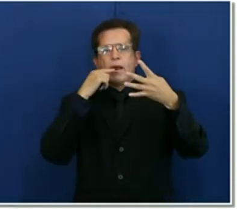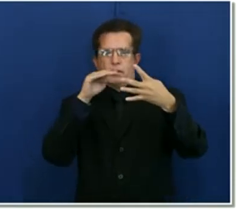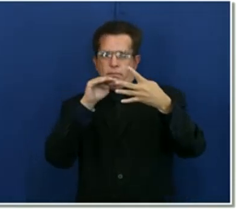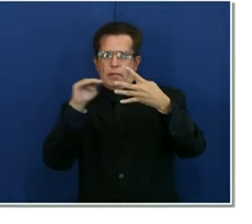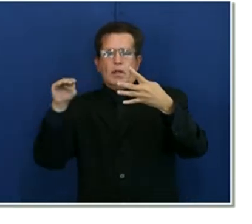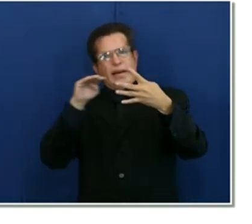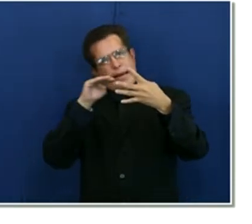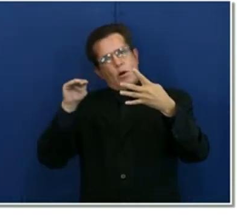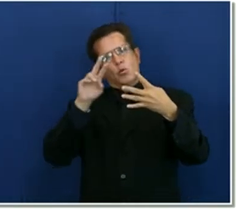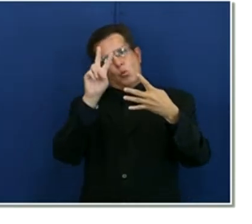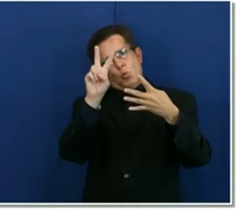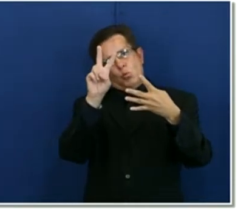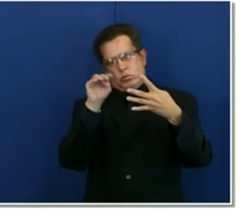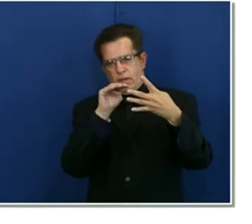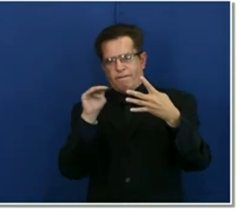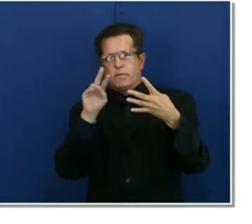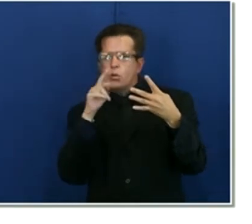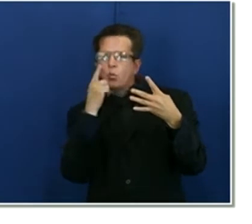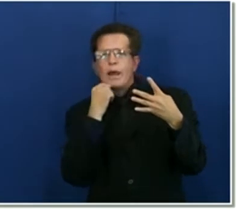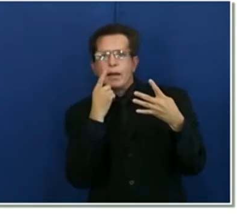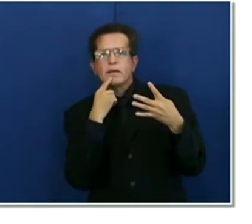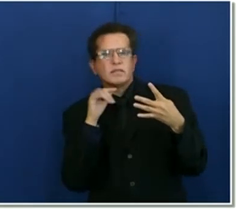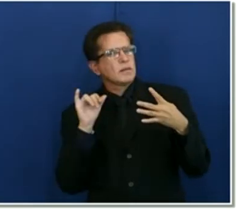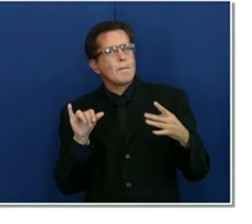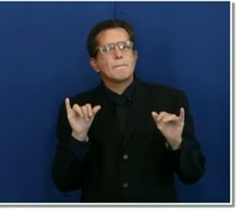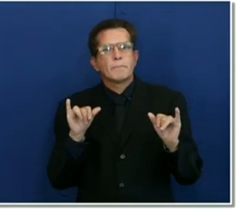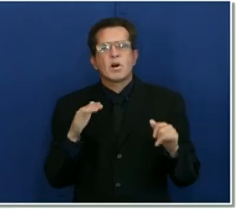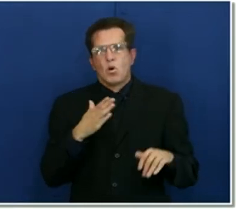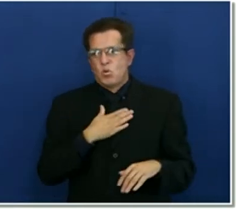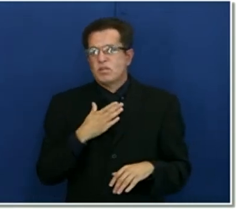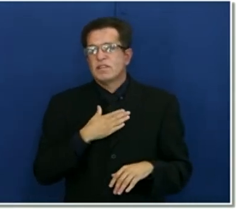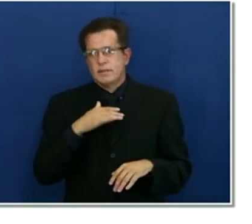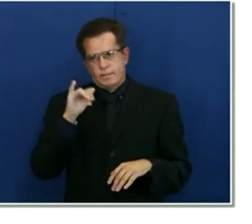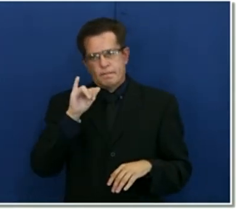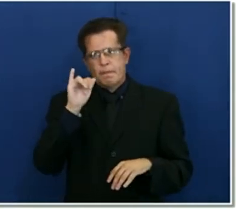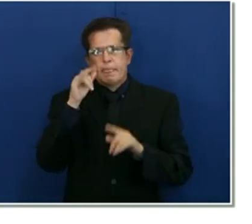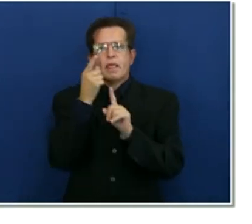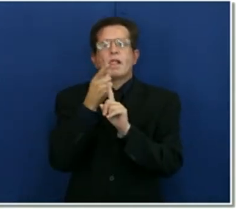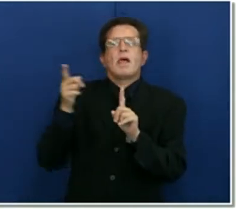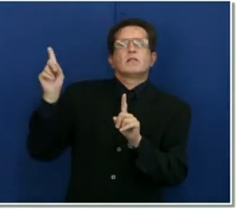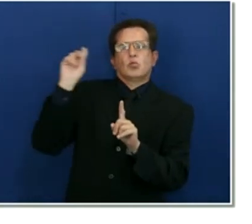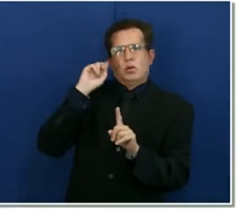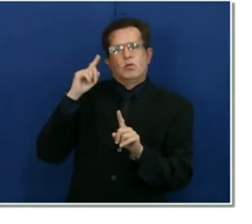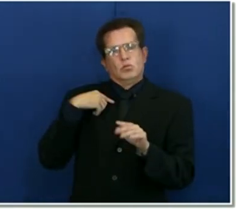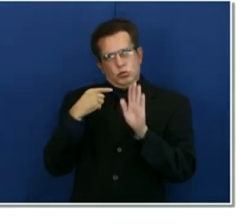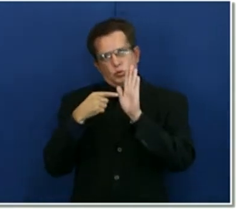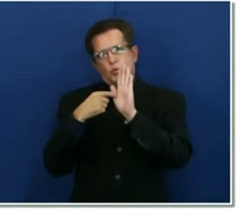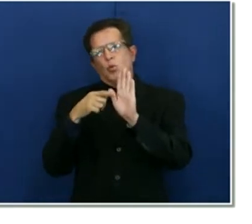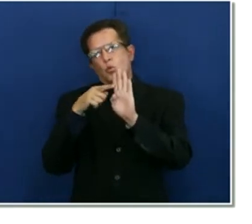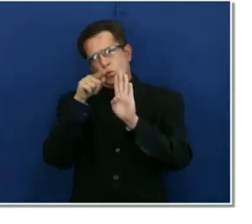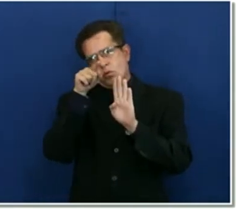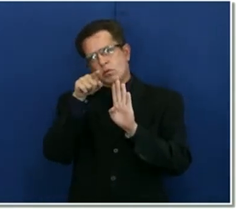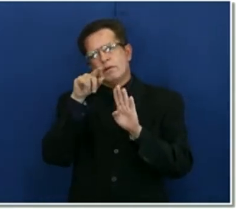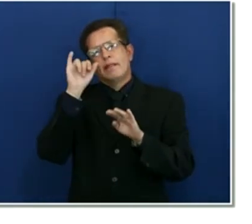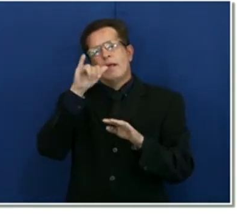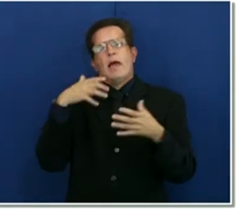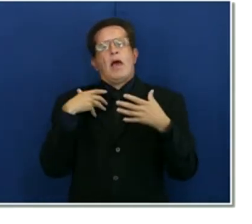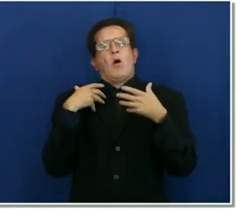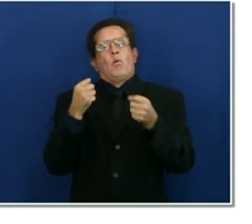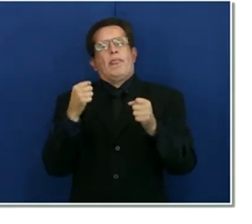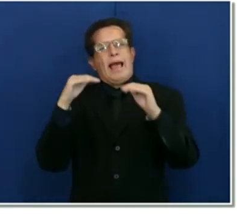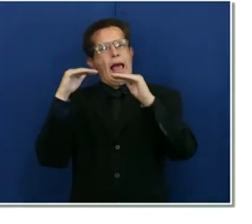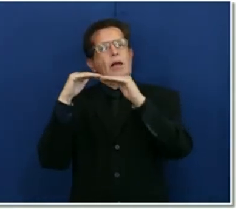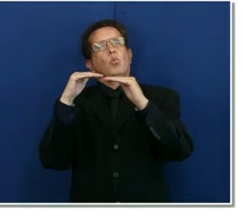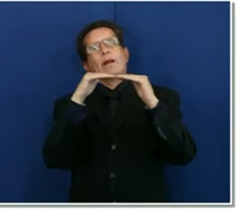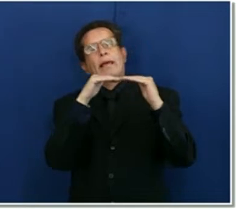2. Now, as shared last week, in addition to the county case rate and the testing positivity, the health equity metric is